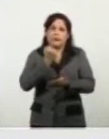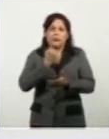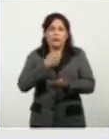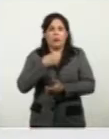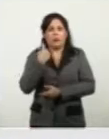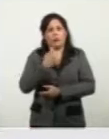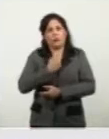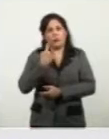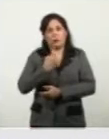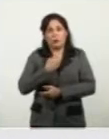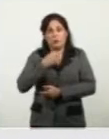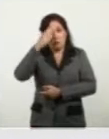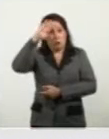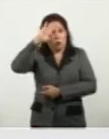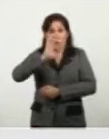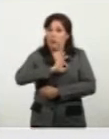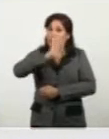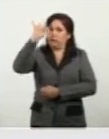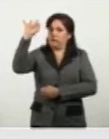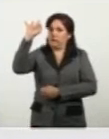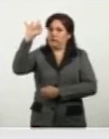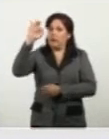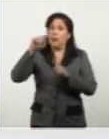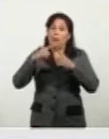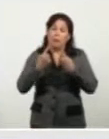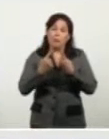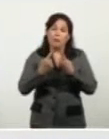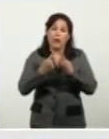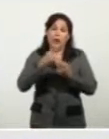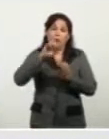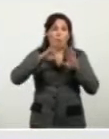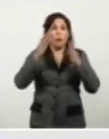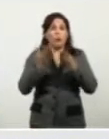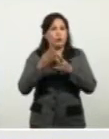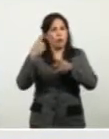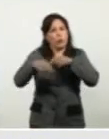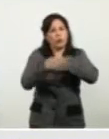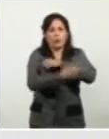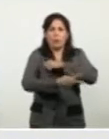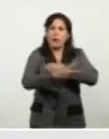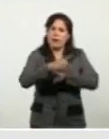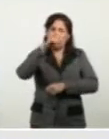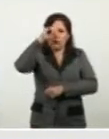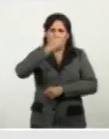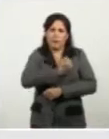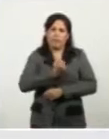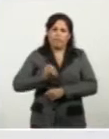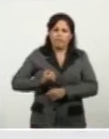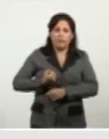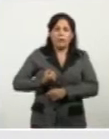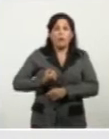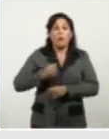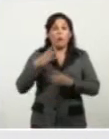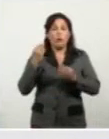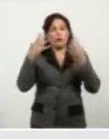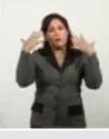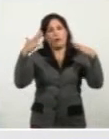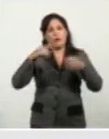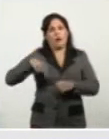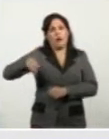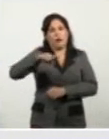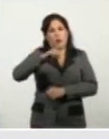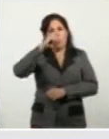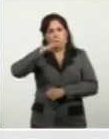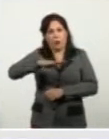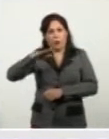the situation of our children. To all children, many congratulations. We begin today's briefing with the